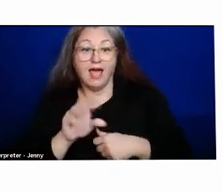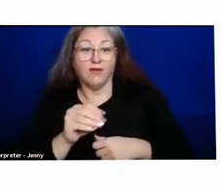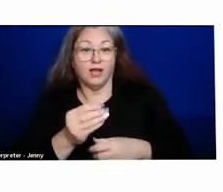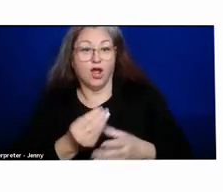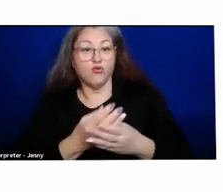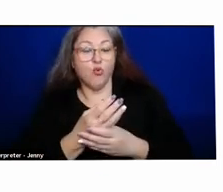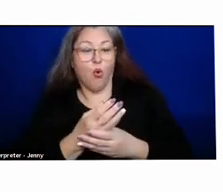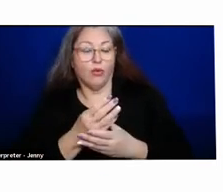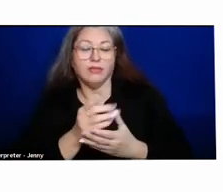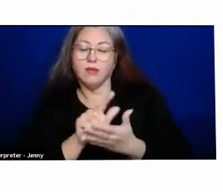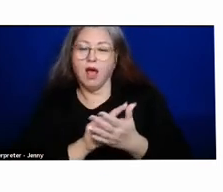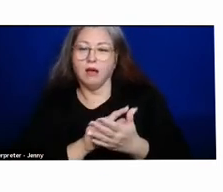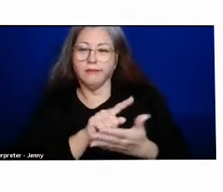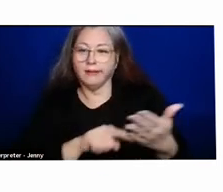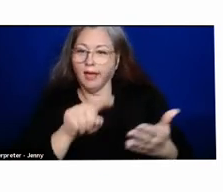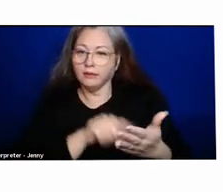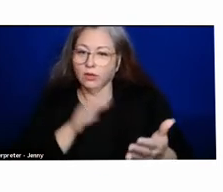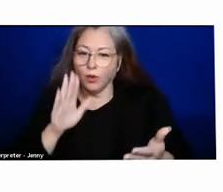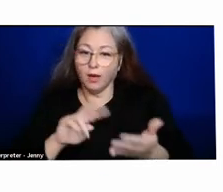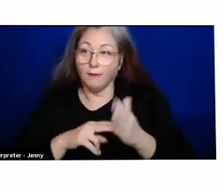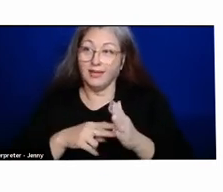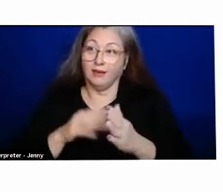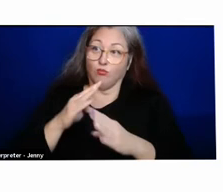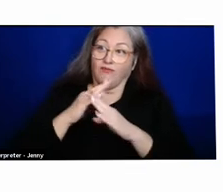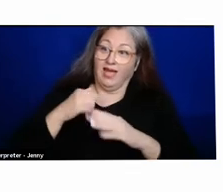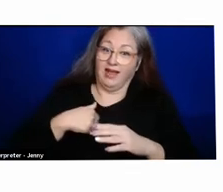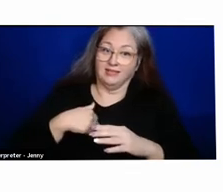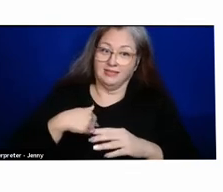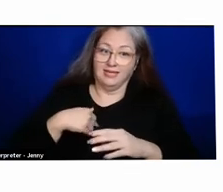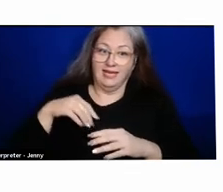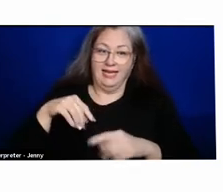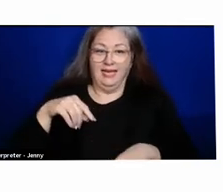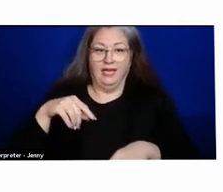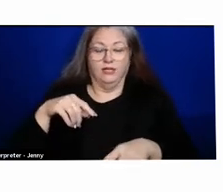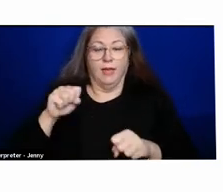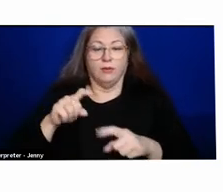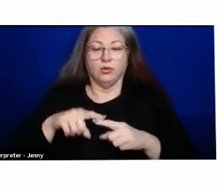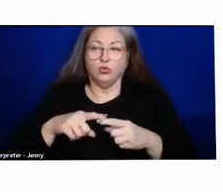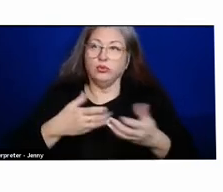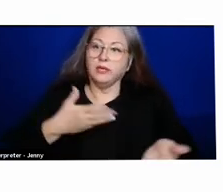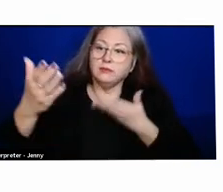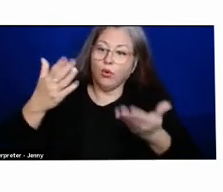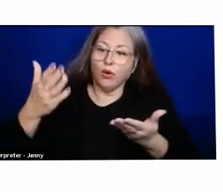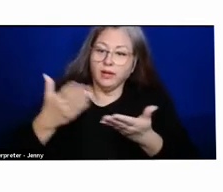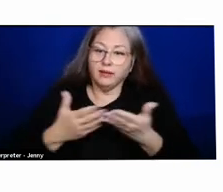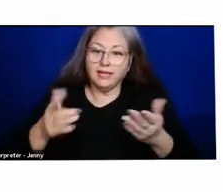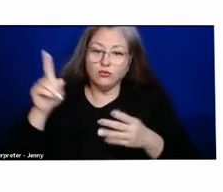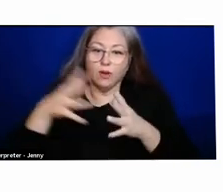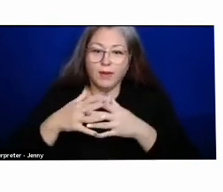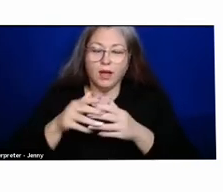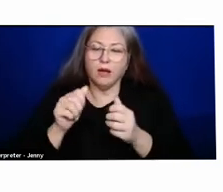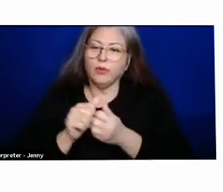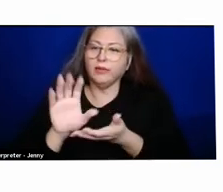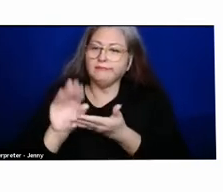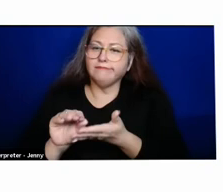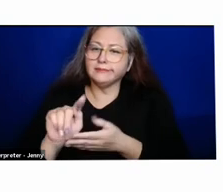Opportunity Act, which would prevent us as people in the global south from exporting goods to America at discounted